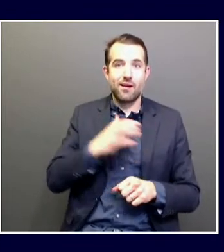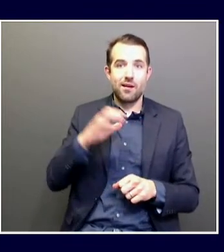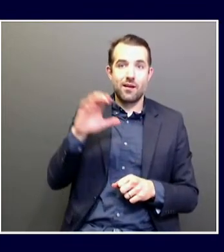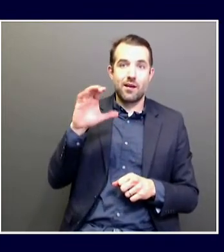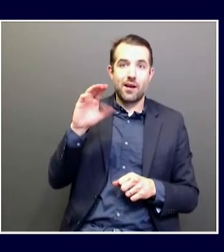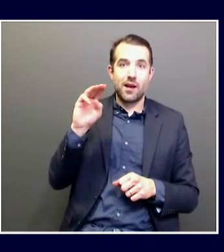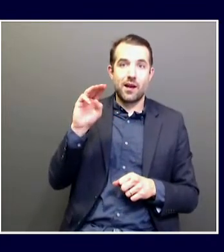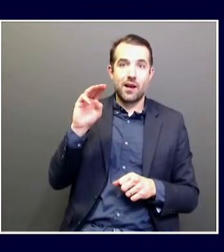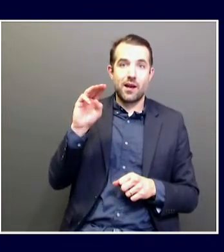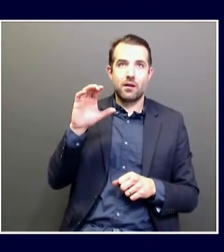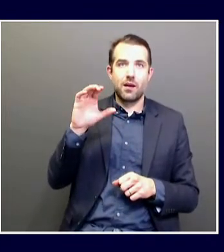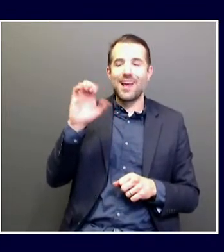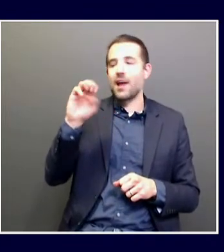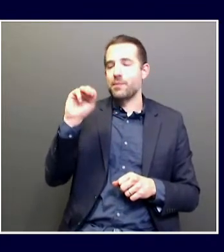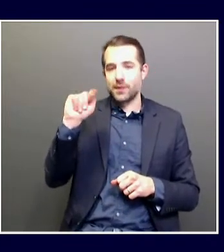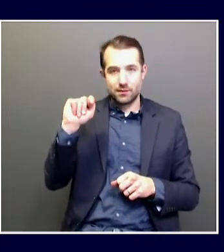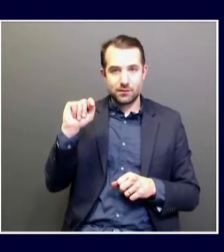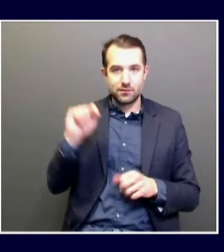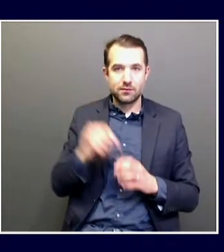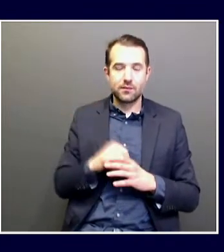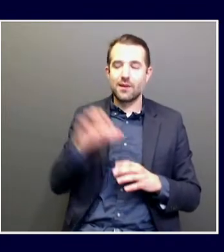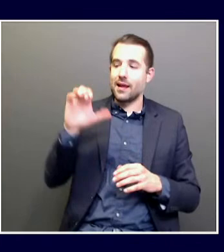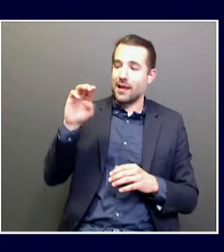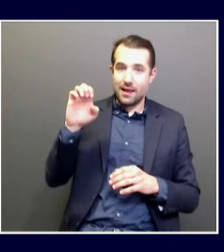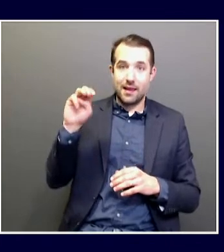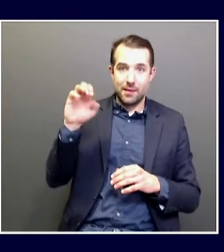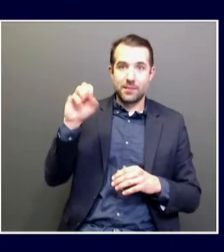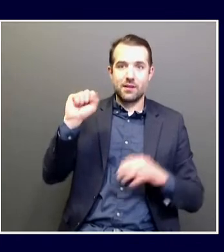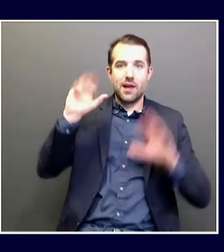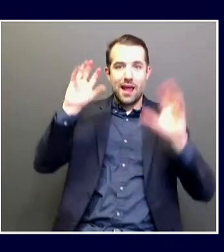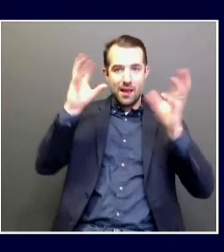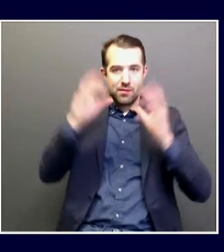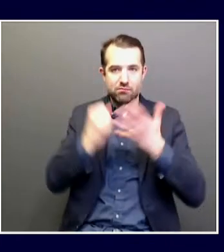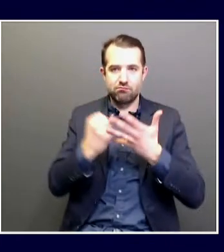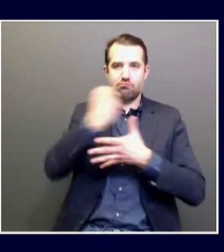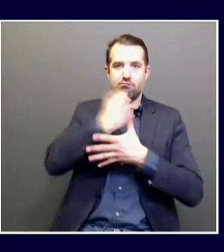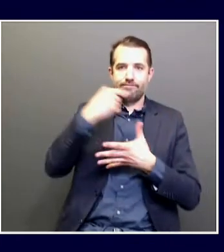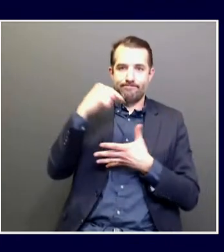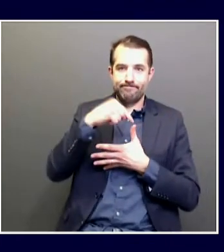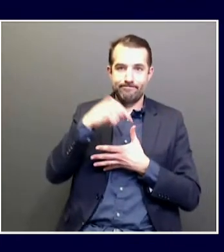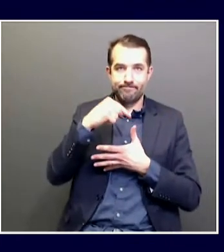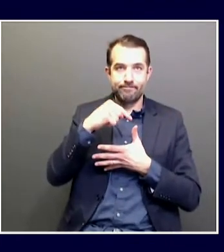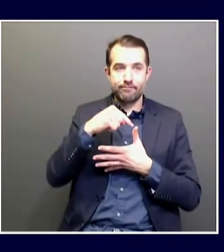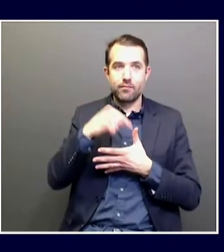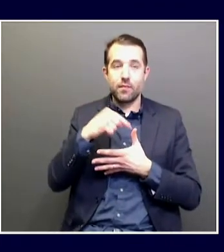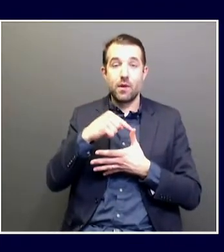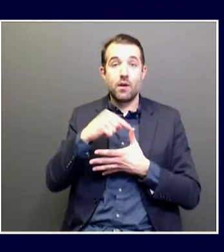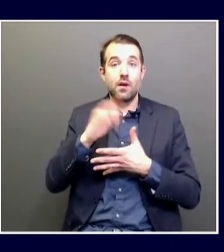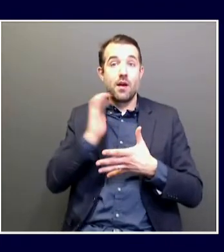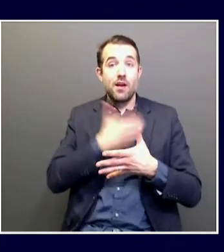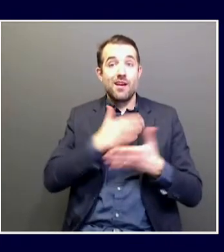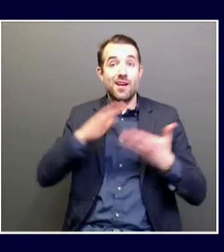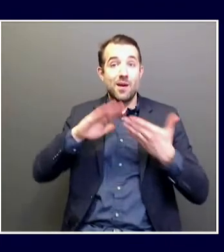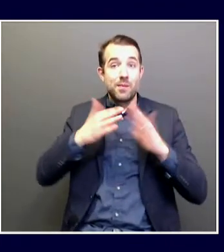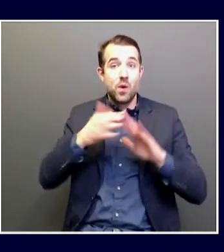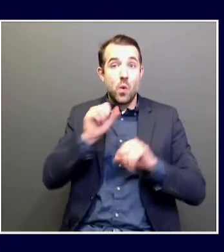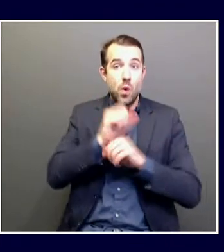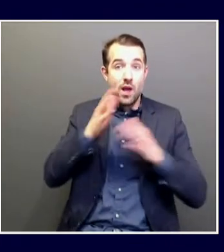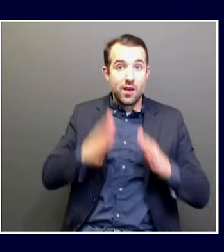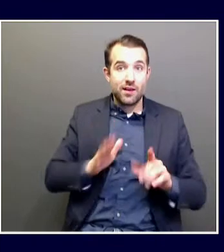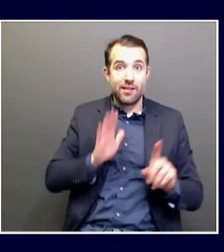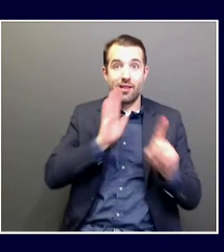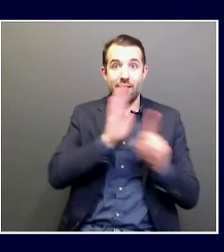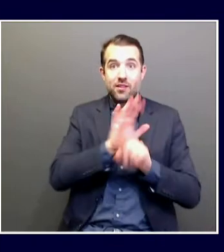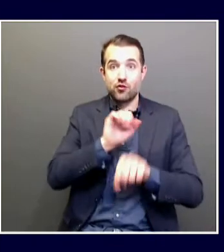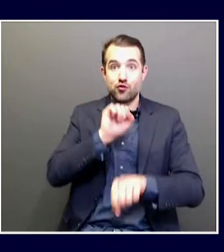services are the first place to go. These are the people who work in our communities. They're our first responders. This is their job. But when there's